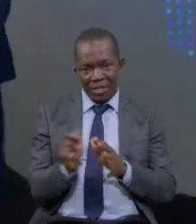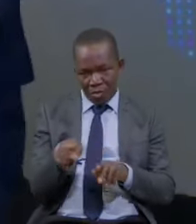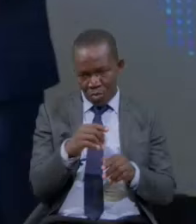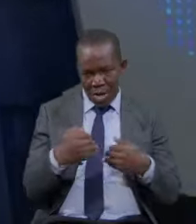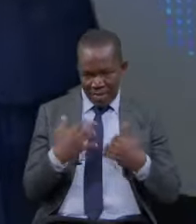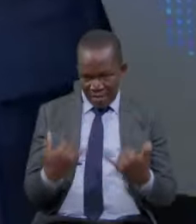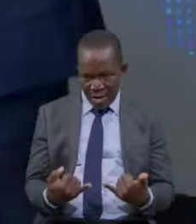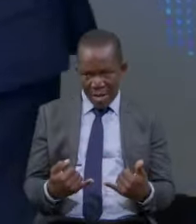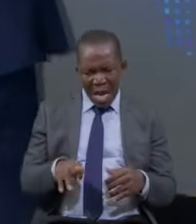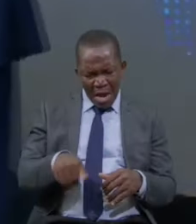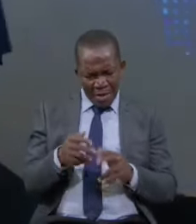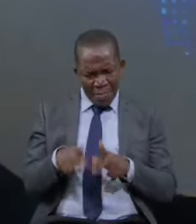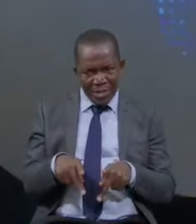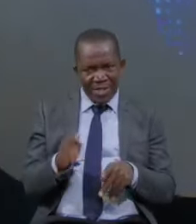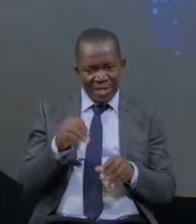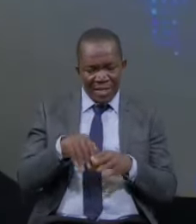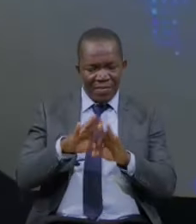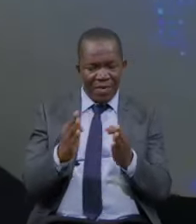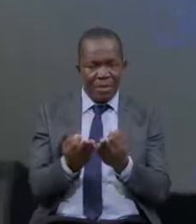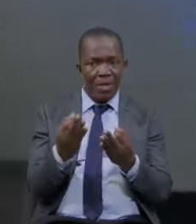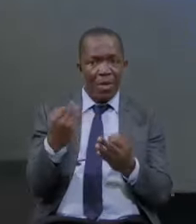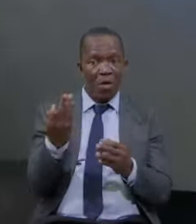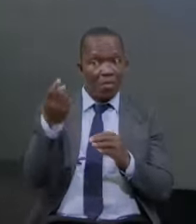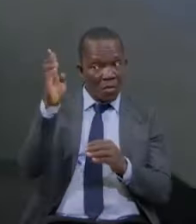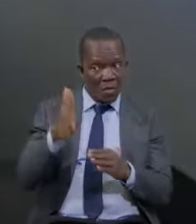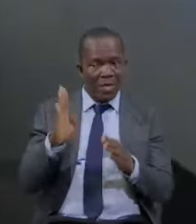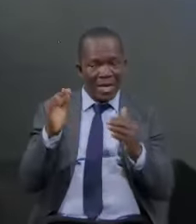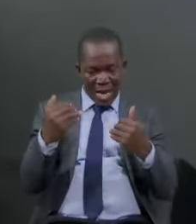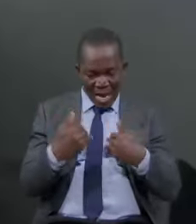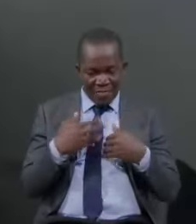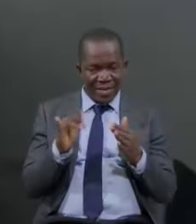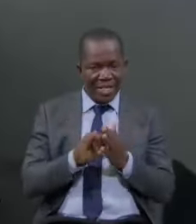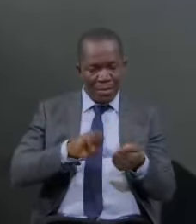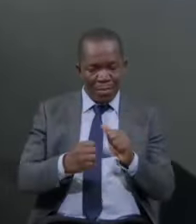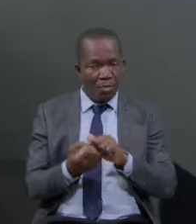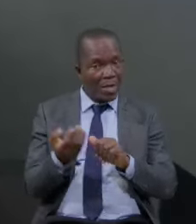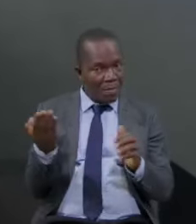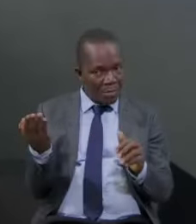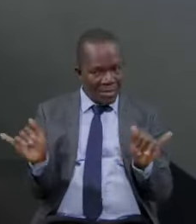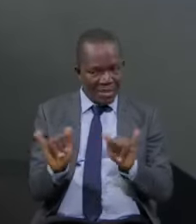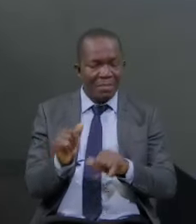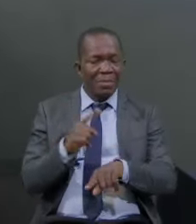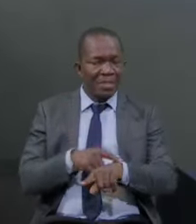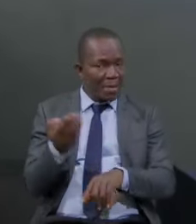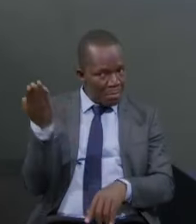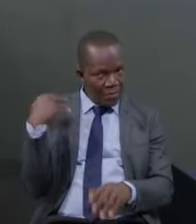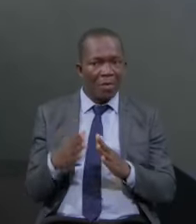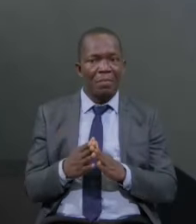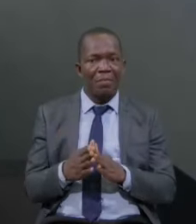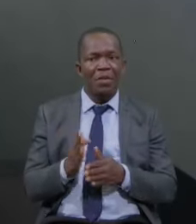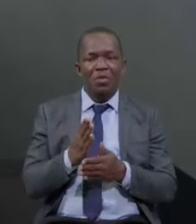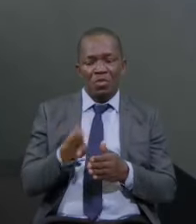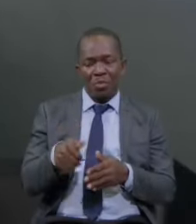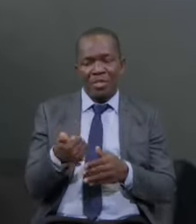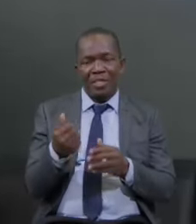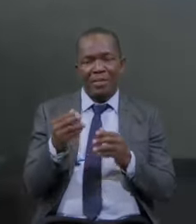the trial you have. Somebody else, saved by grace, kept by the power of God.